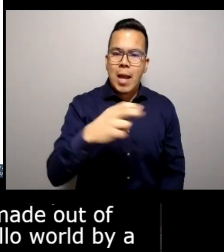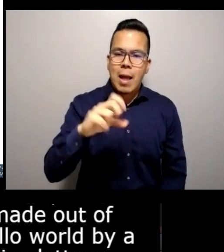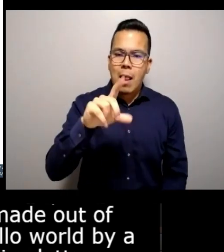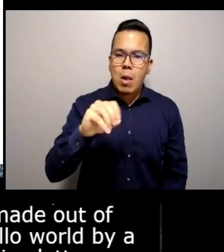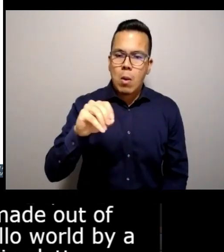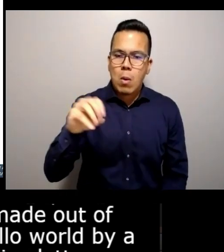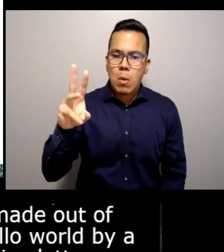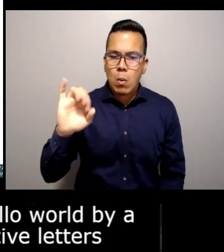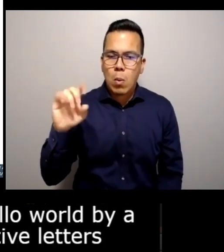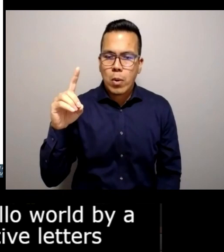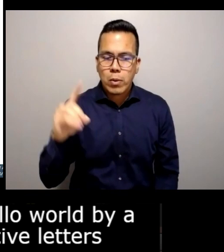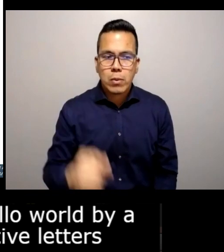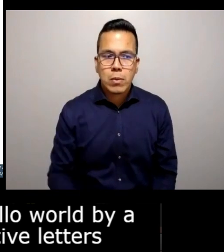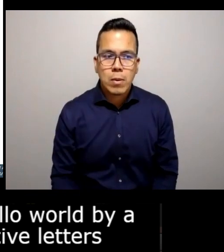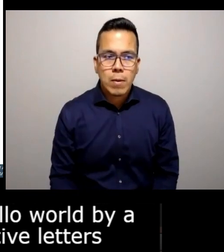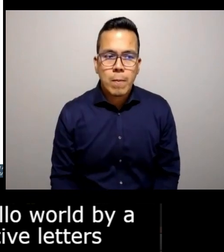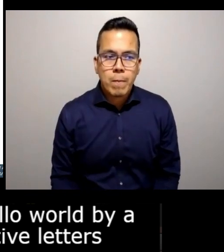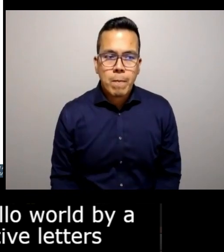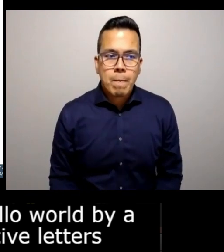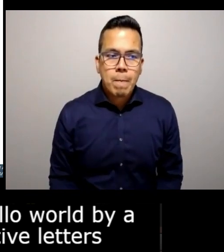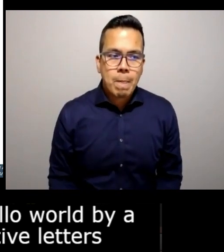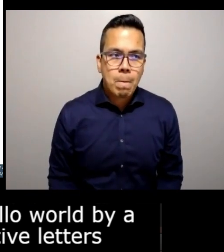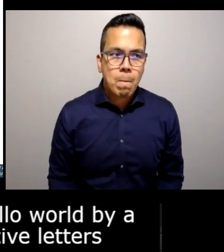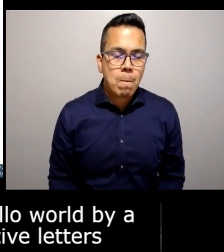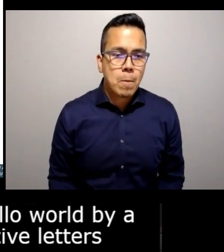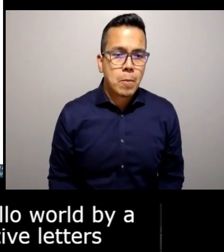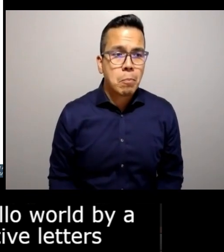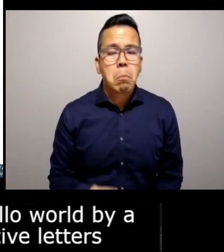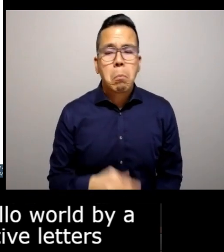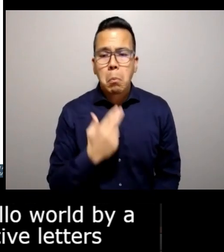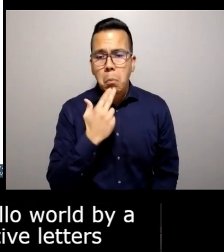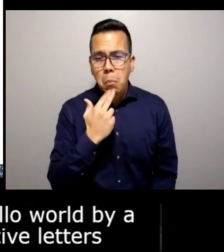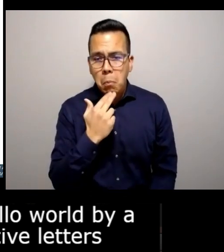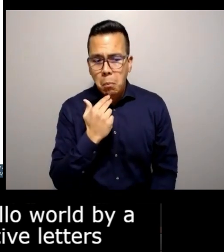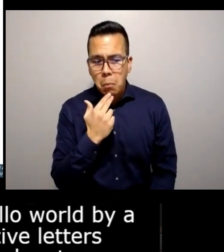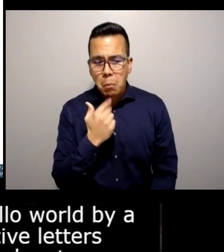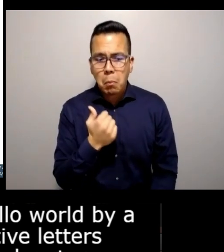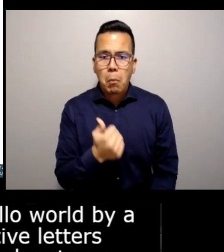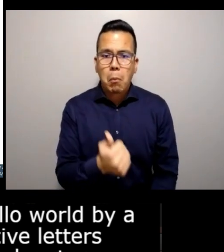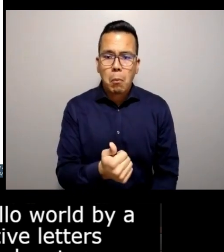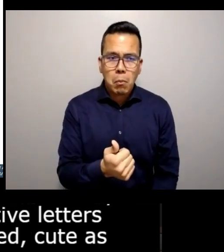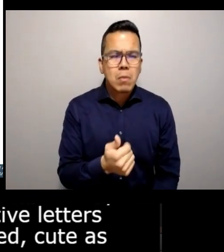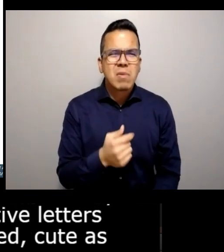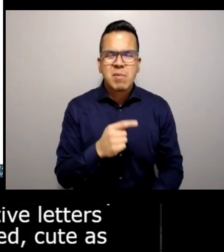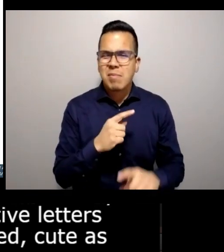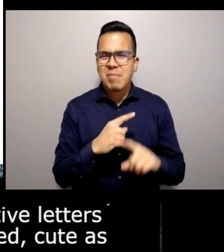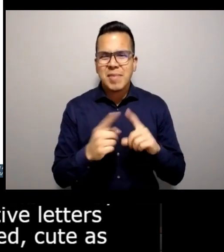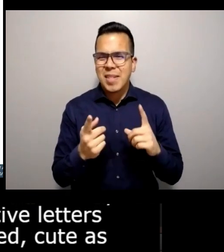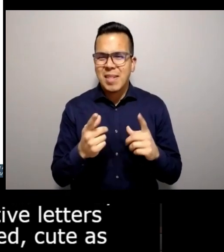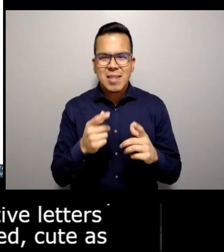avoided. Cute as though they may be, uh, it's a barrier to communication, not a form of